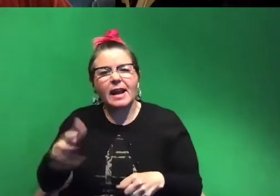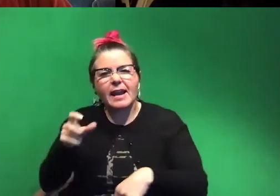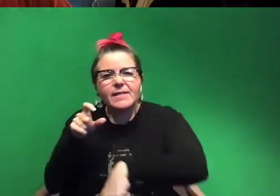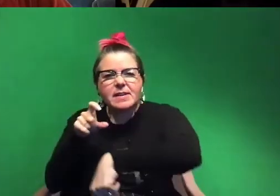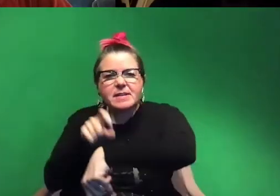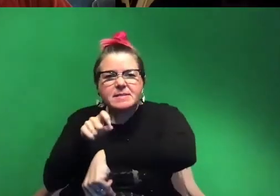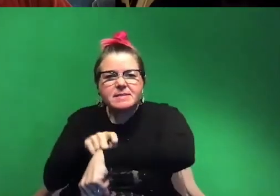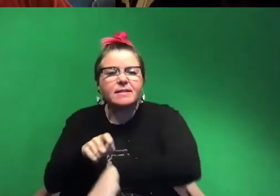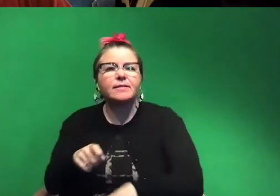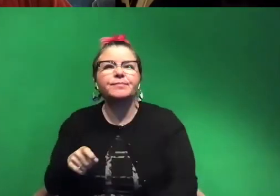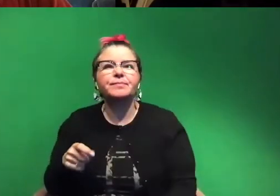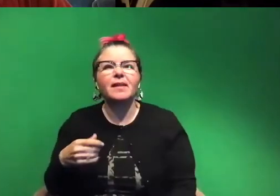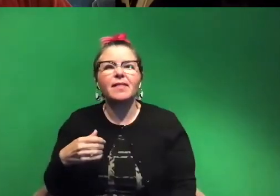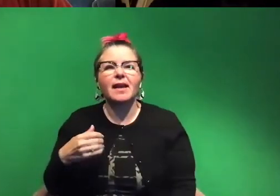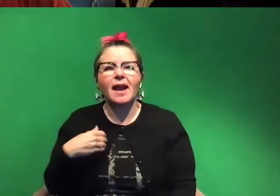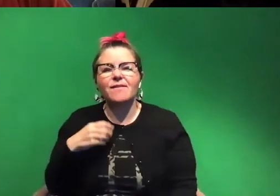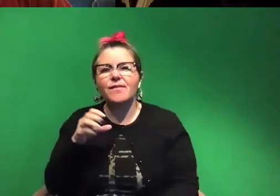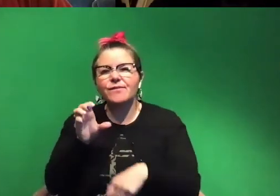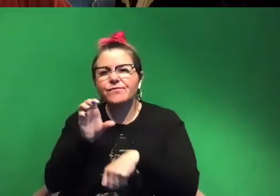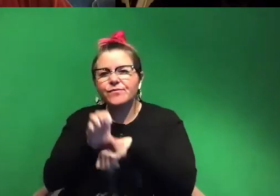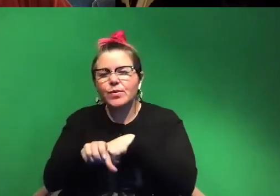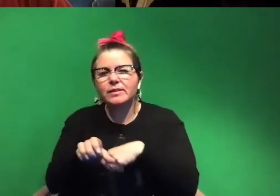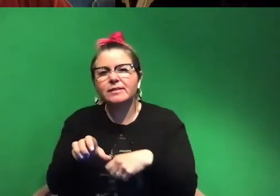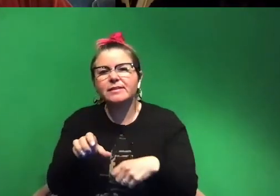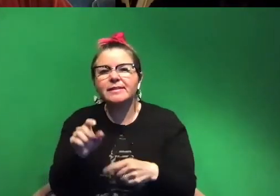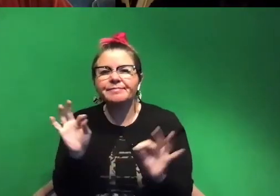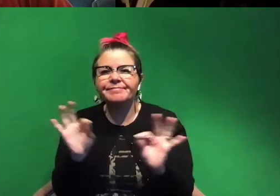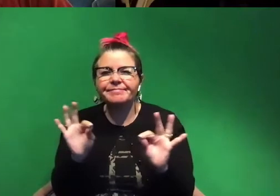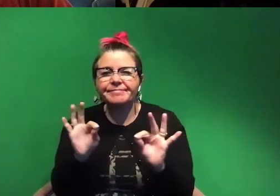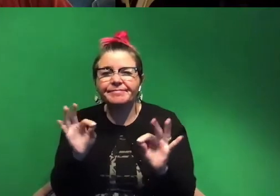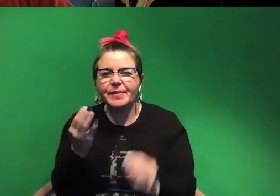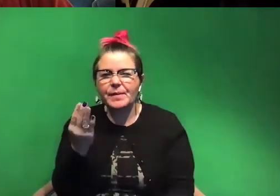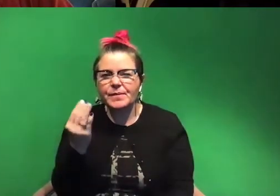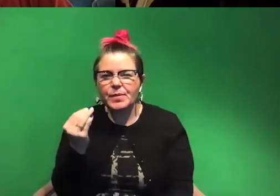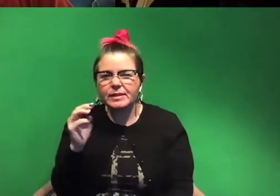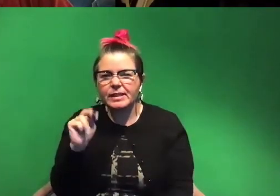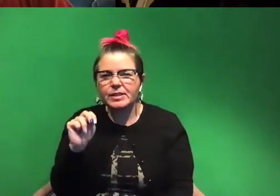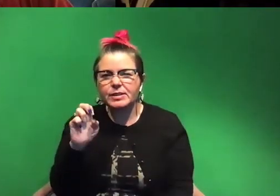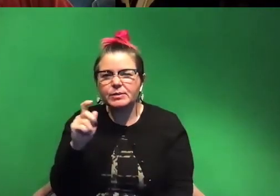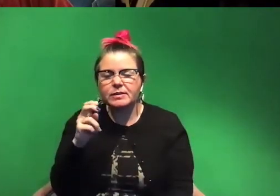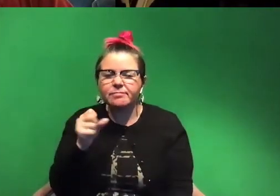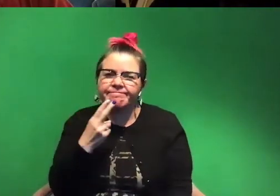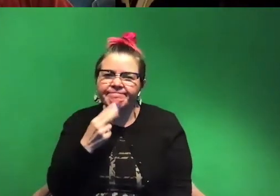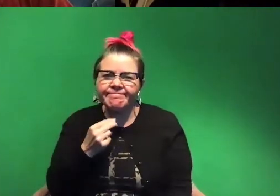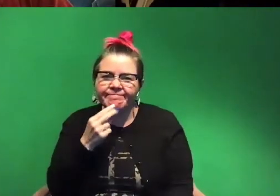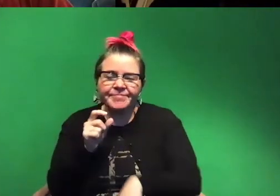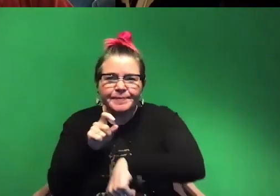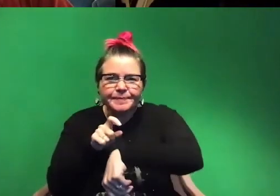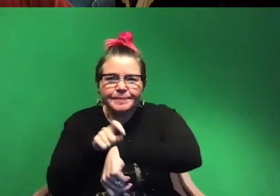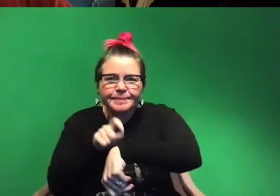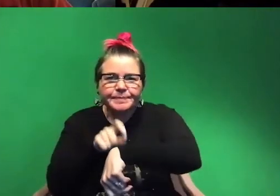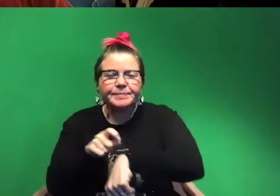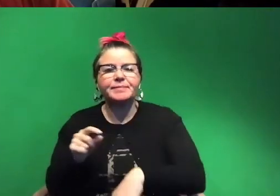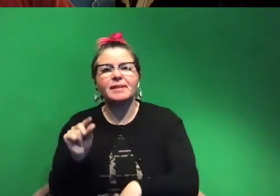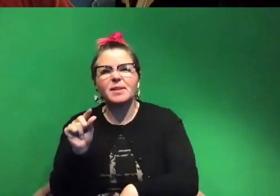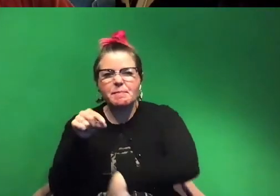I think they have a bite force of something minuscule like 14 newtons, which is tiny. So it kind of just feels like a little